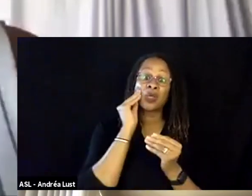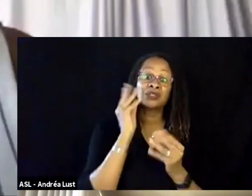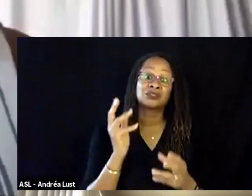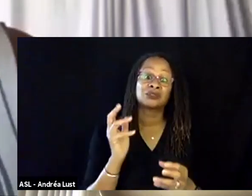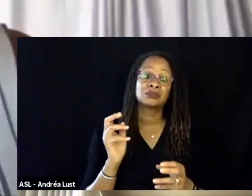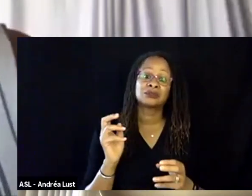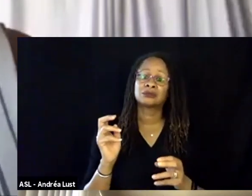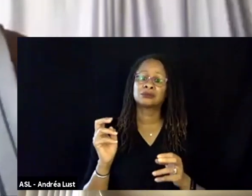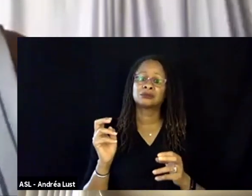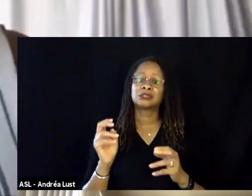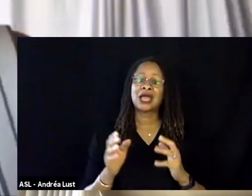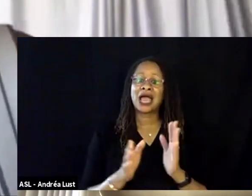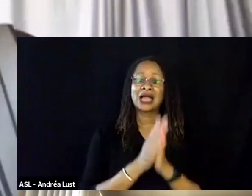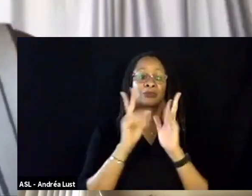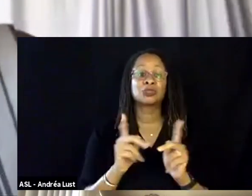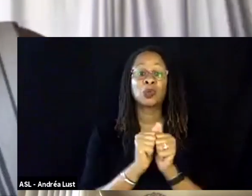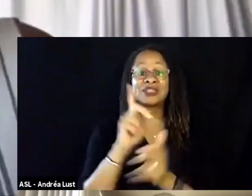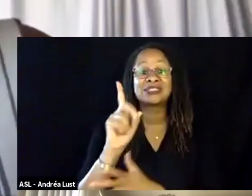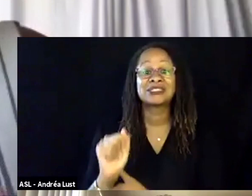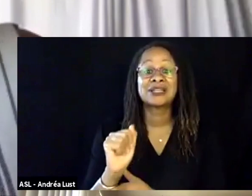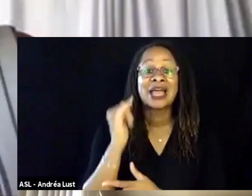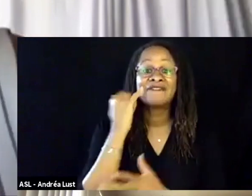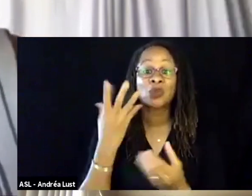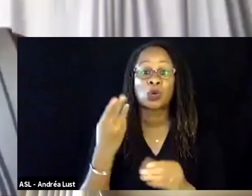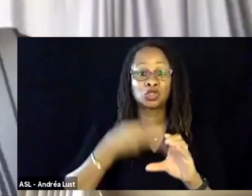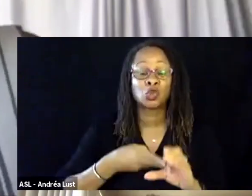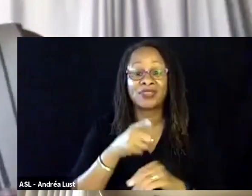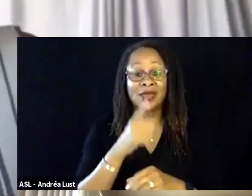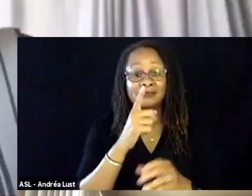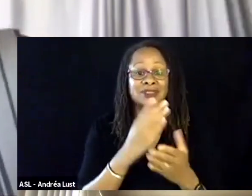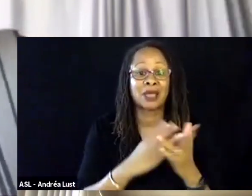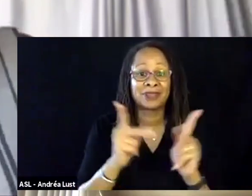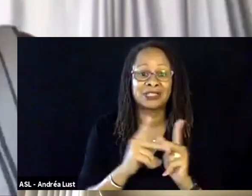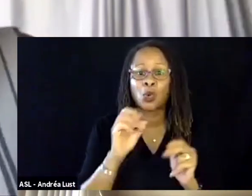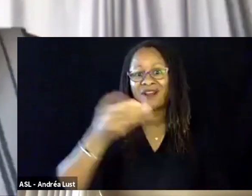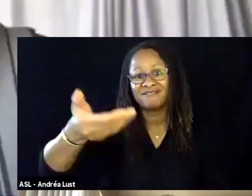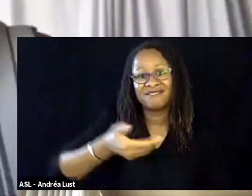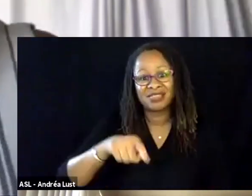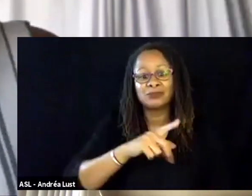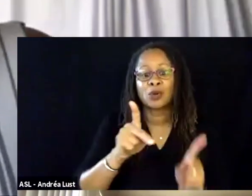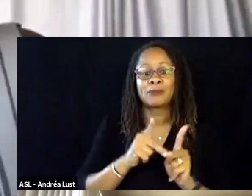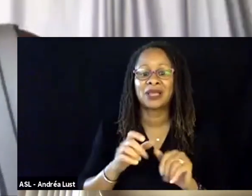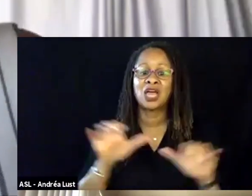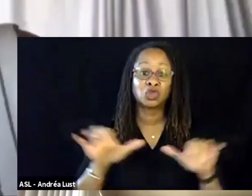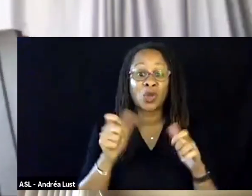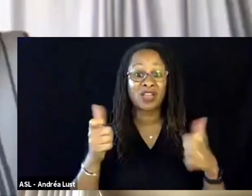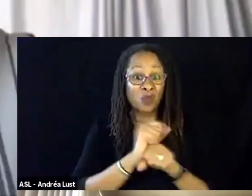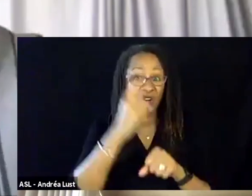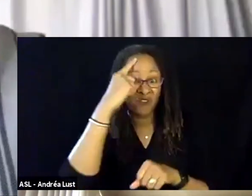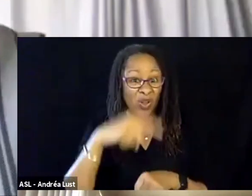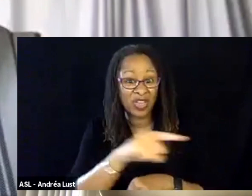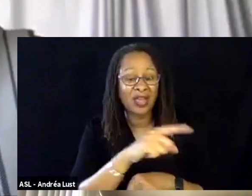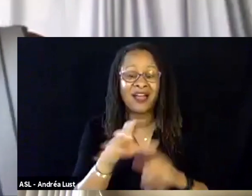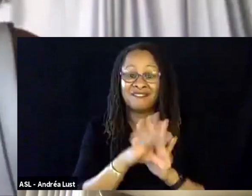Ask the person with a disability if you want to join them somewhere or invite them somewhere. Do a lot of the work for them, you know,